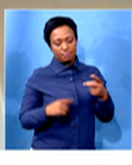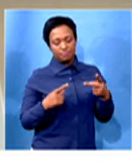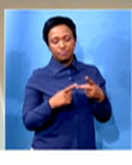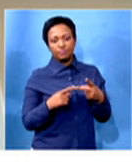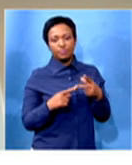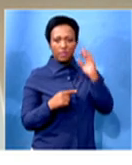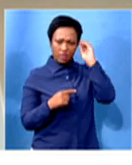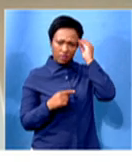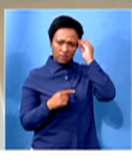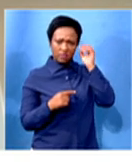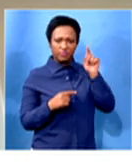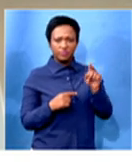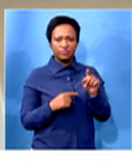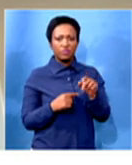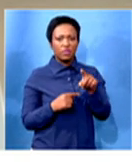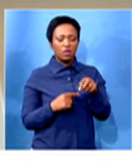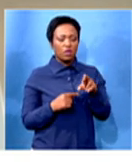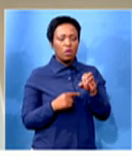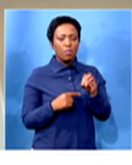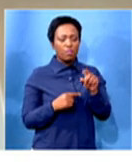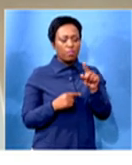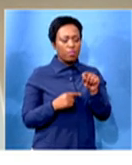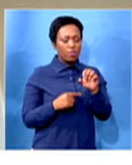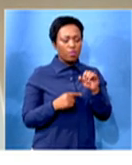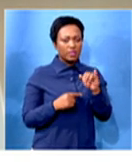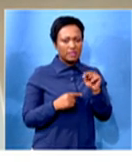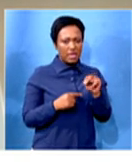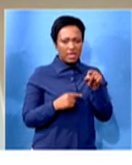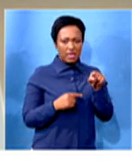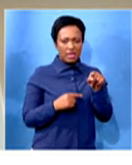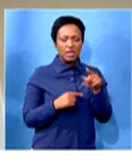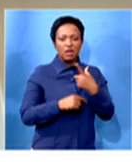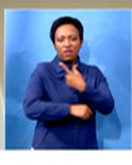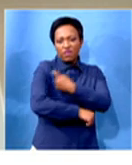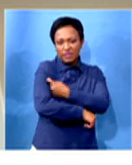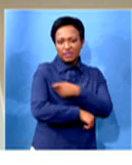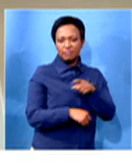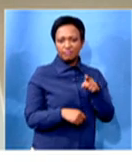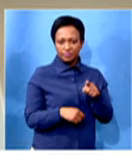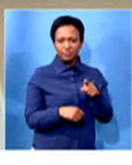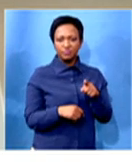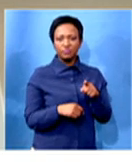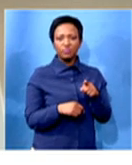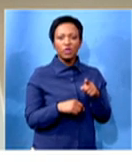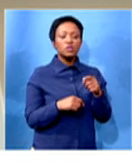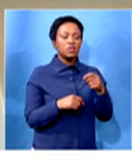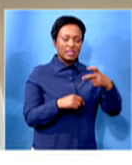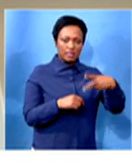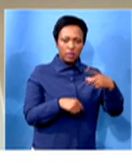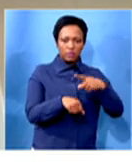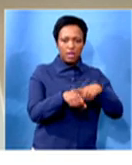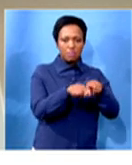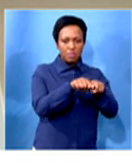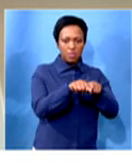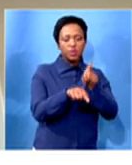vaccine. It's a protein vaccine that will also be going into phase 2. Again, safety